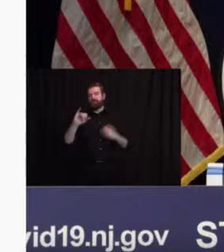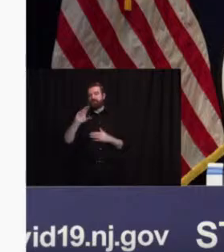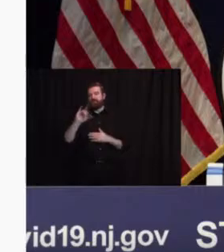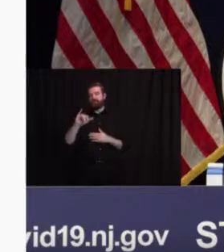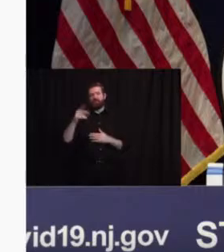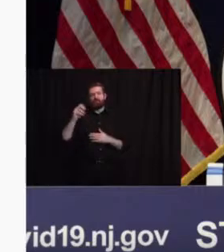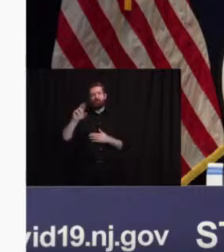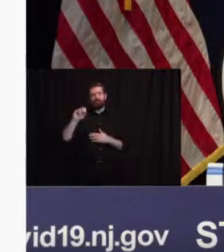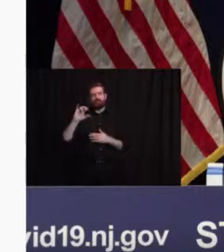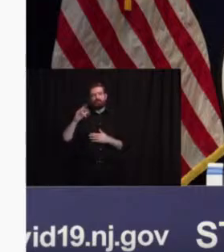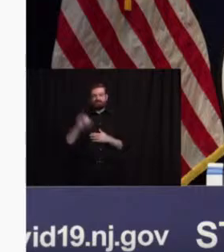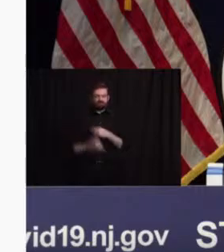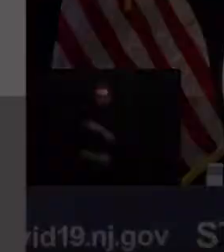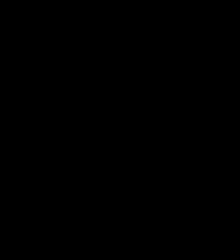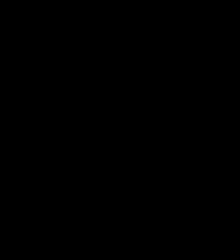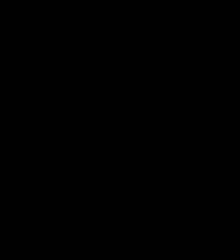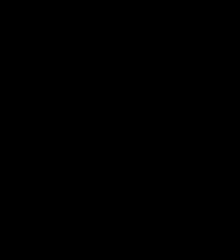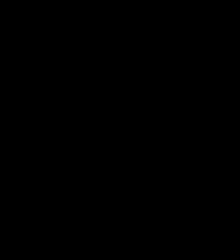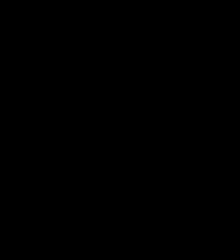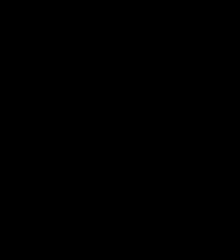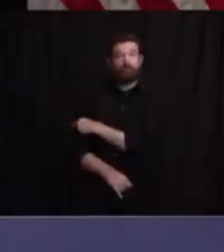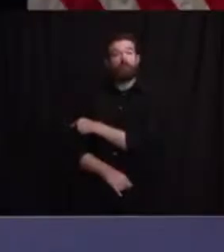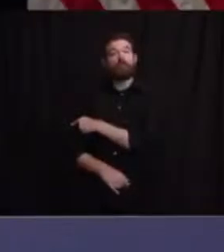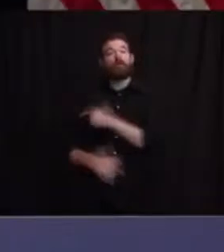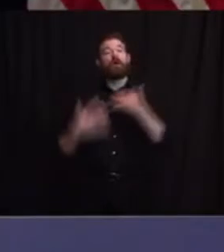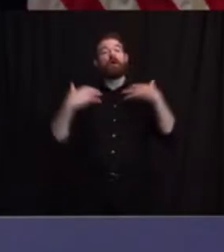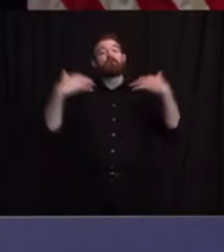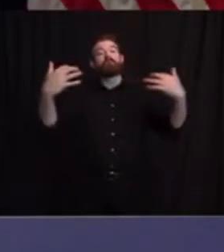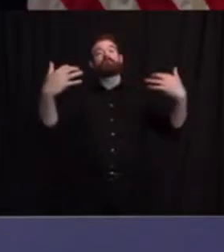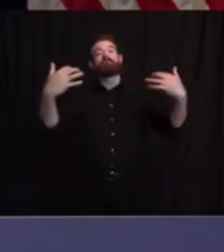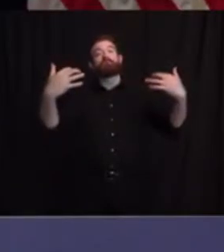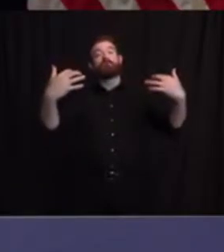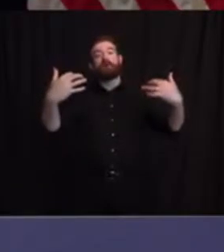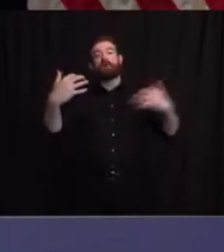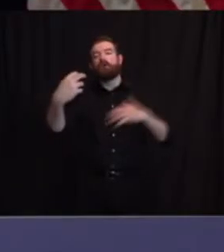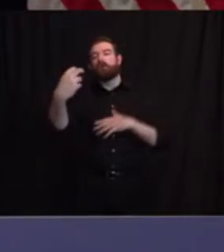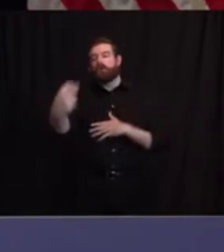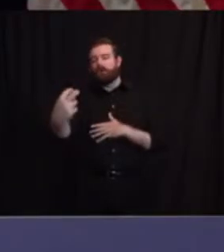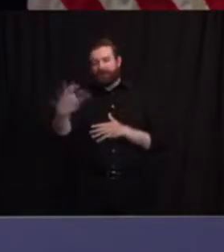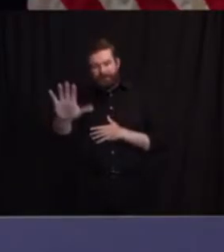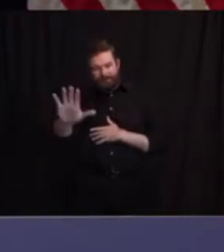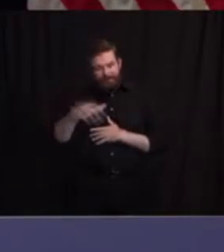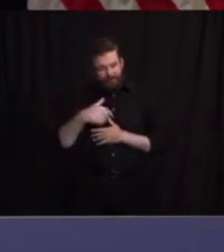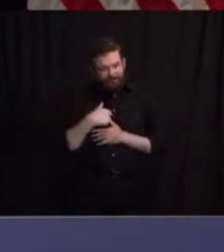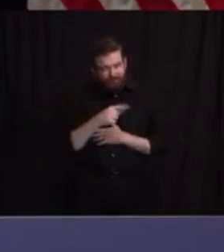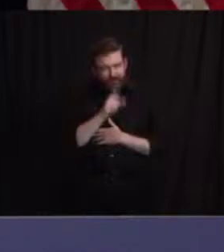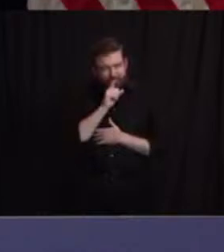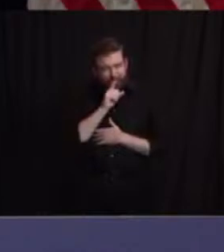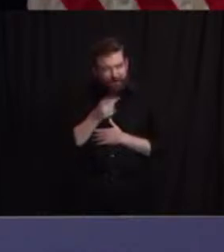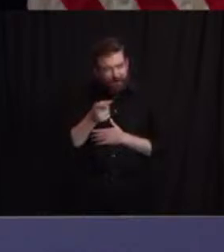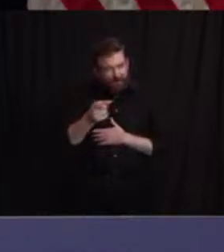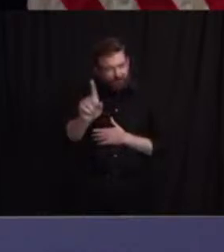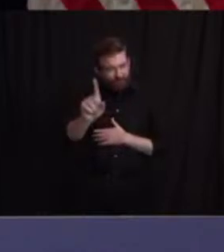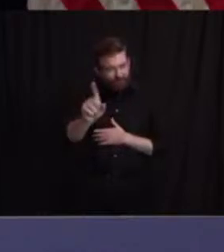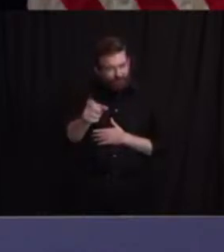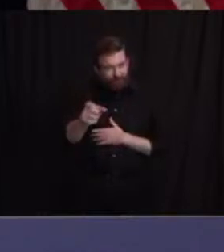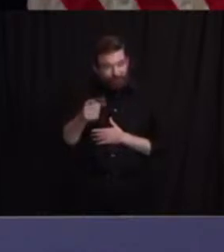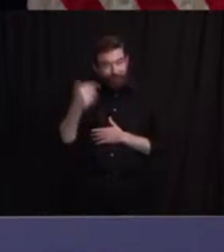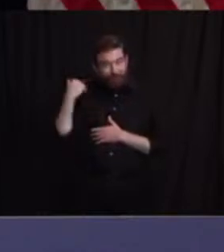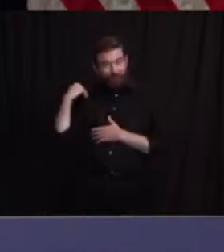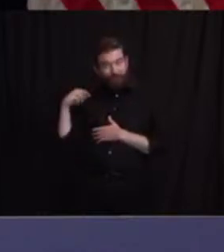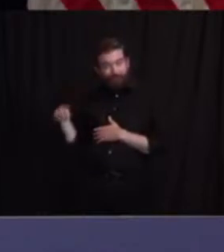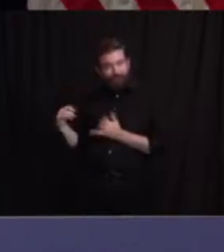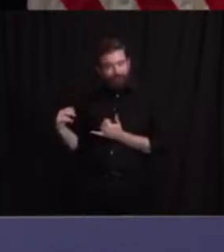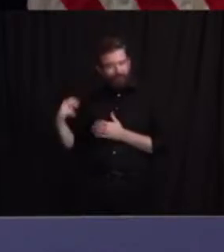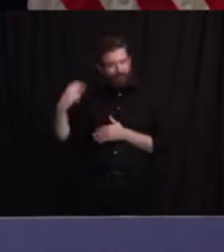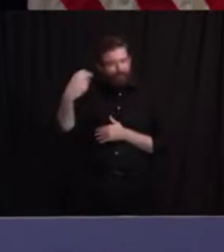In the audience today, Ed, please don't be offended. Please don't hold it against us. The Department of Health's Communicable Disease